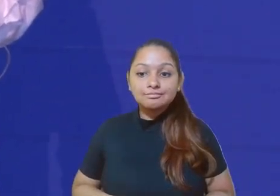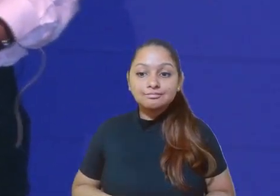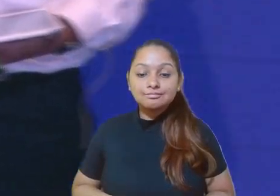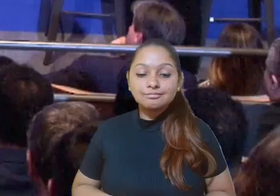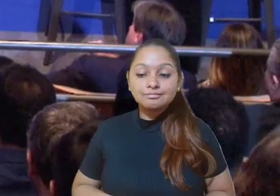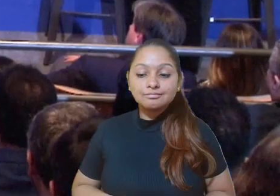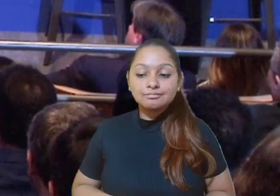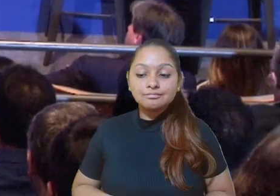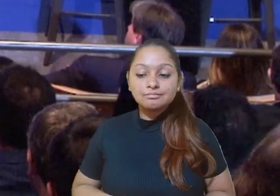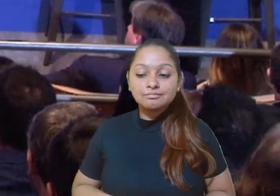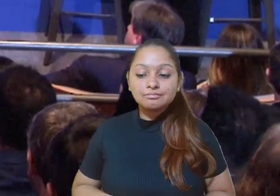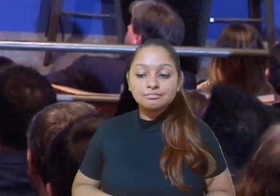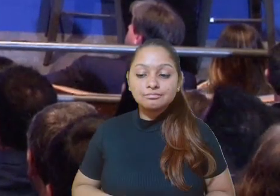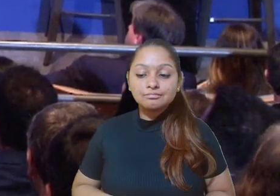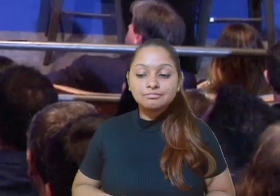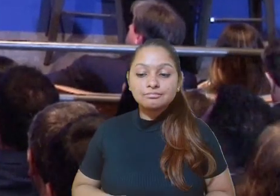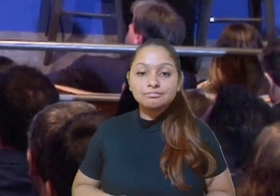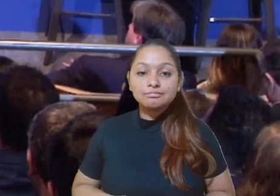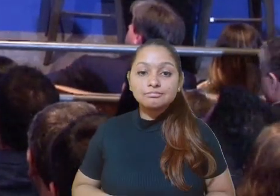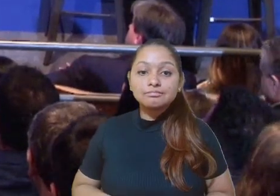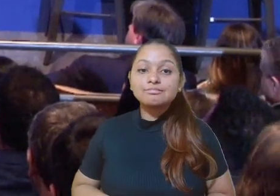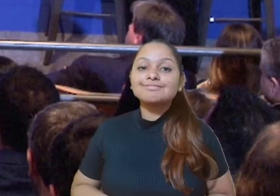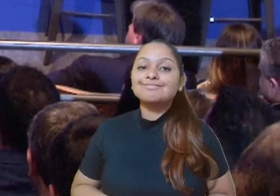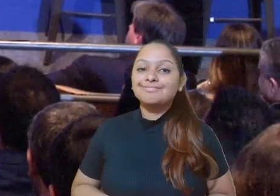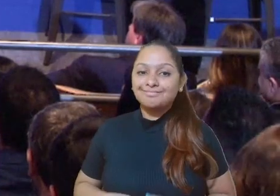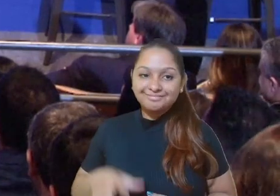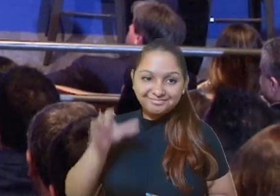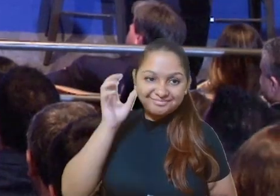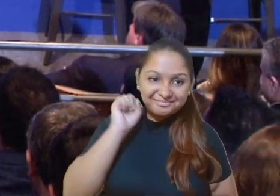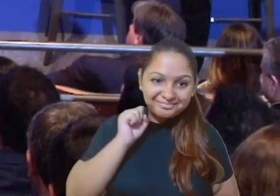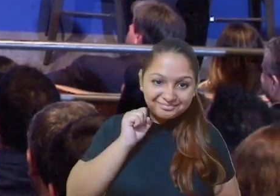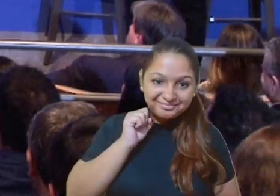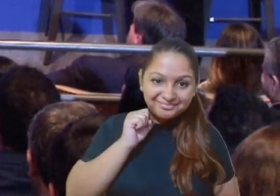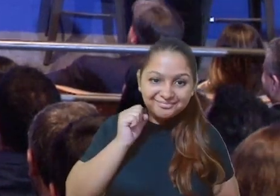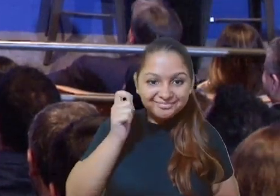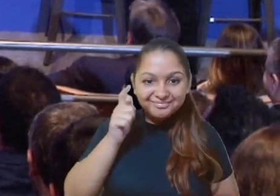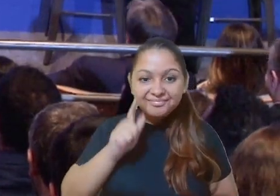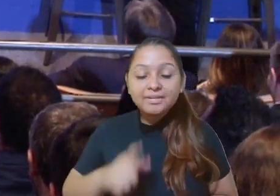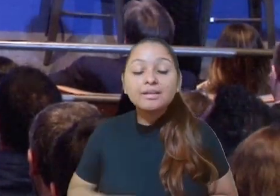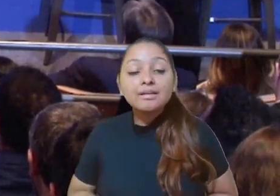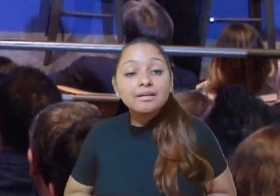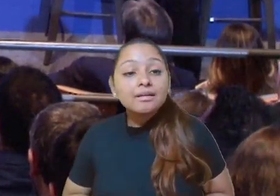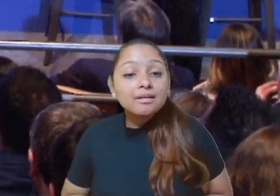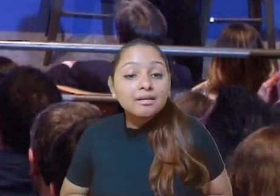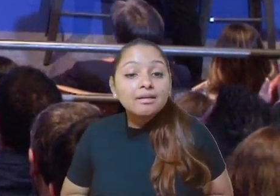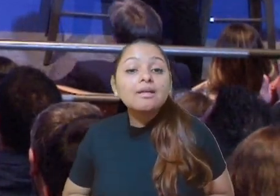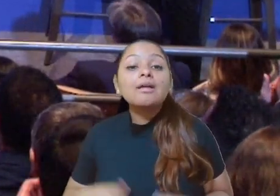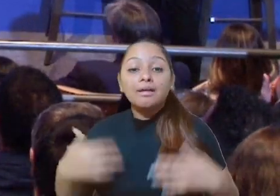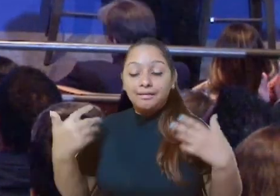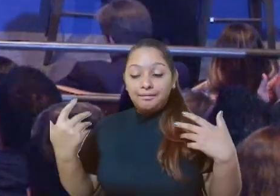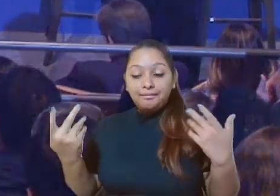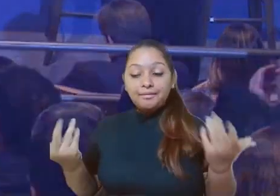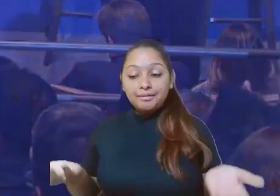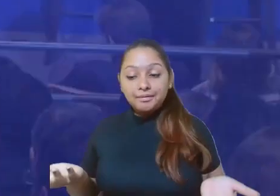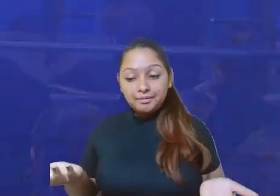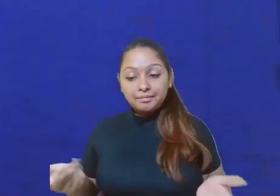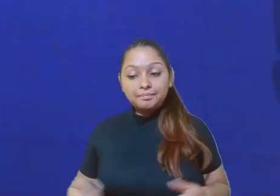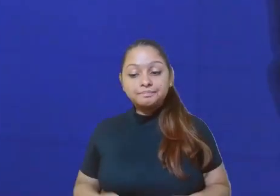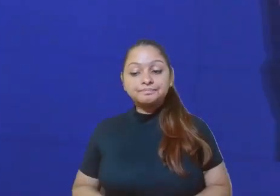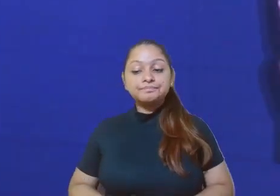Som, agora som. Ah, som. Quem toca sabe que é som. Mas vem. So the fact is